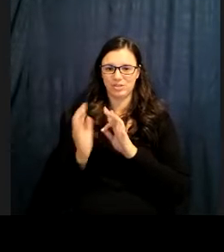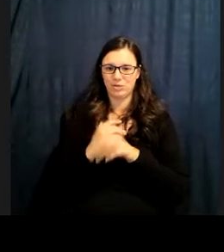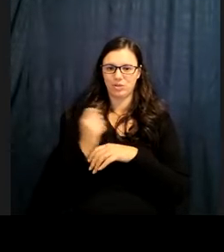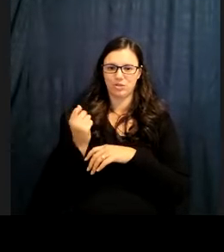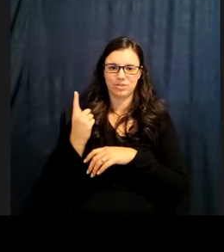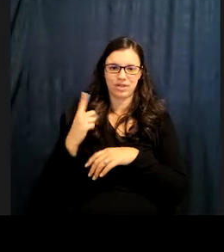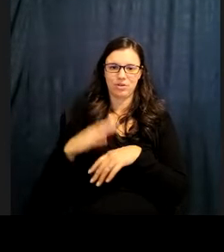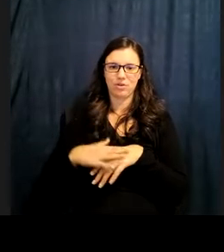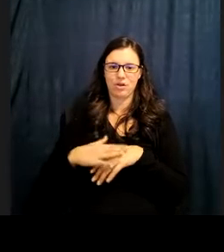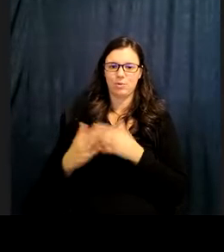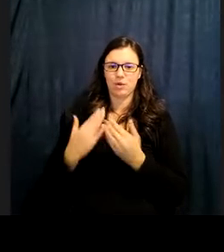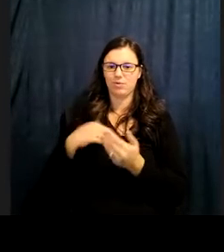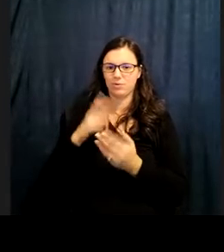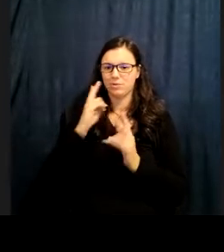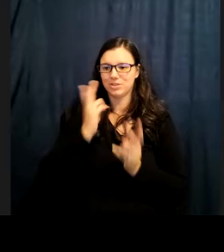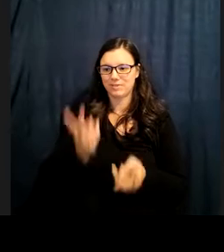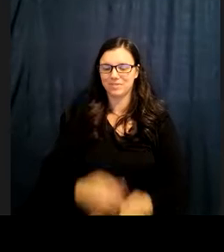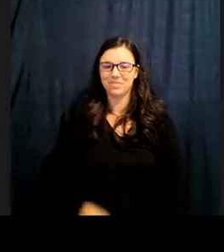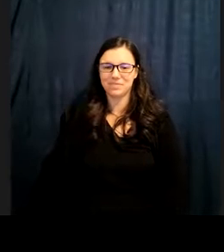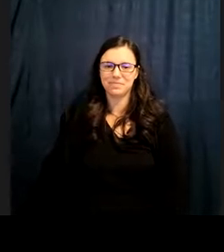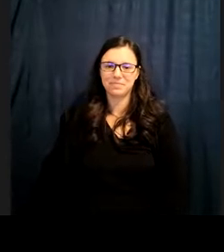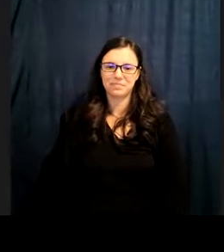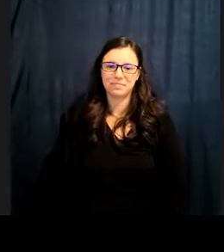on what we perceive.